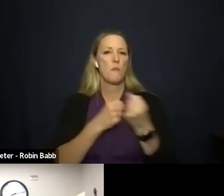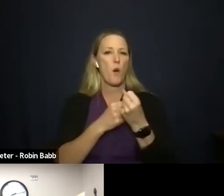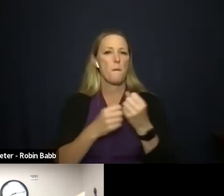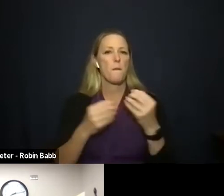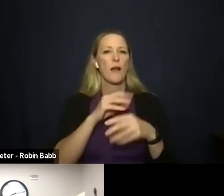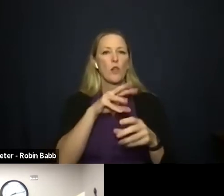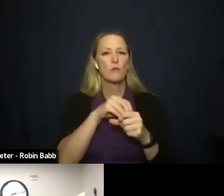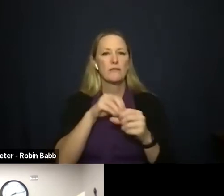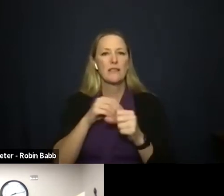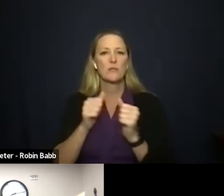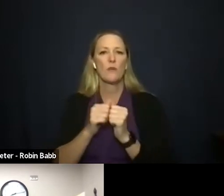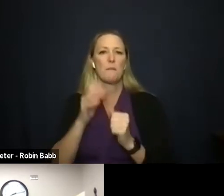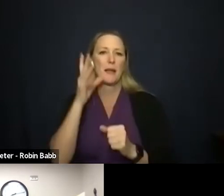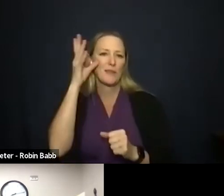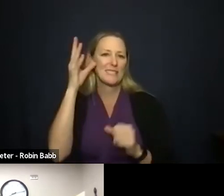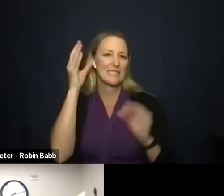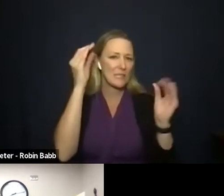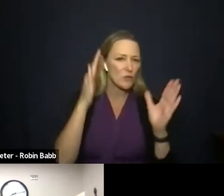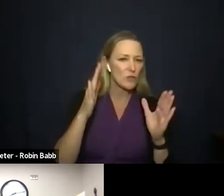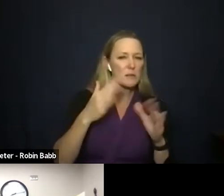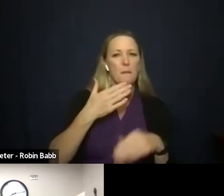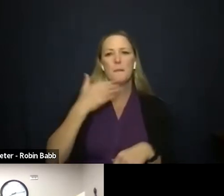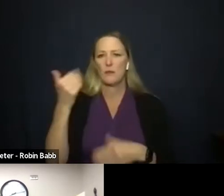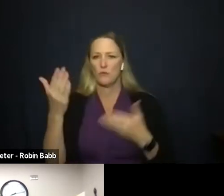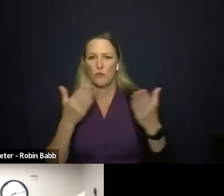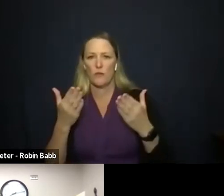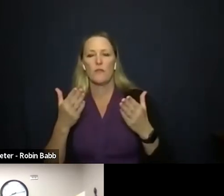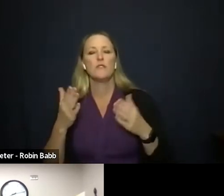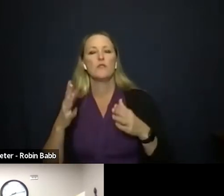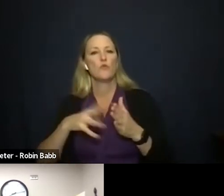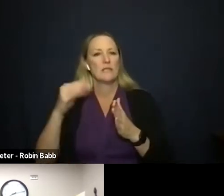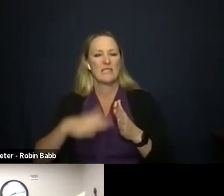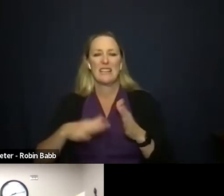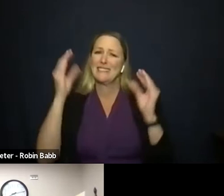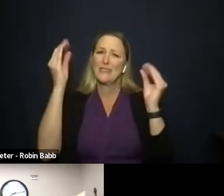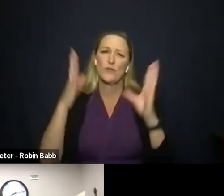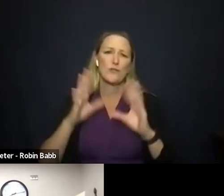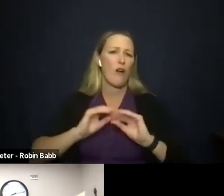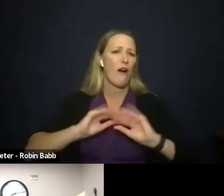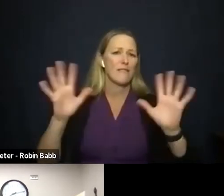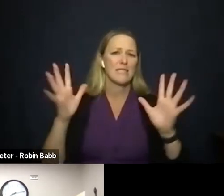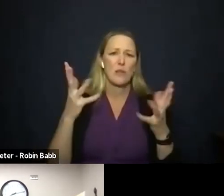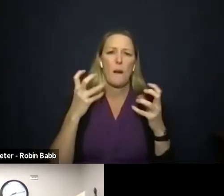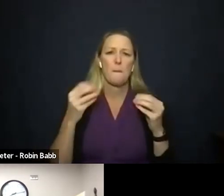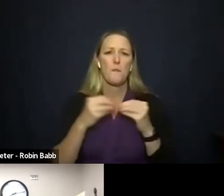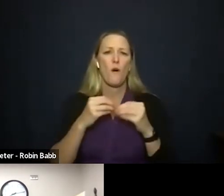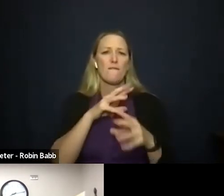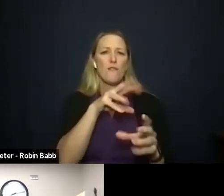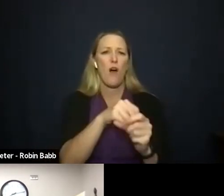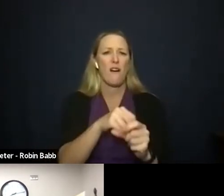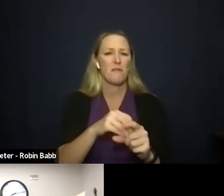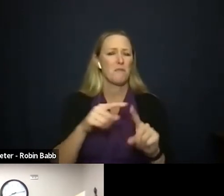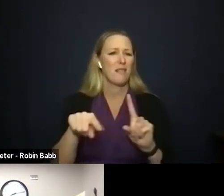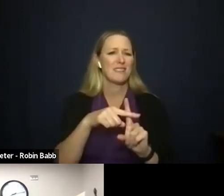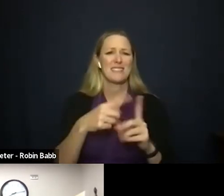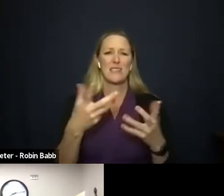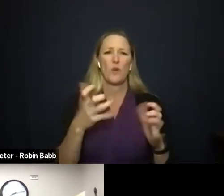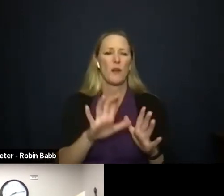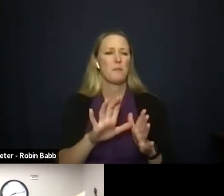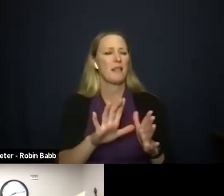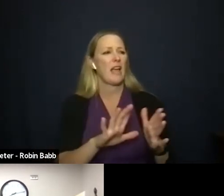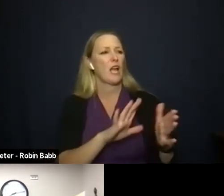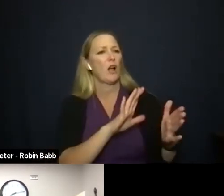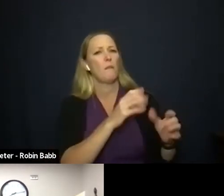teachers to better serve students teachers clearly want to be more involved and are tired being scapegoats for the lack of learning and by the